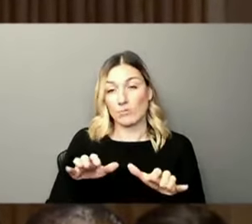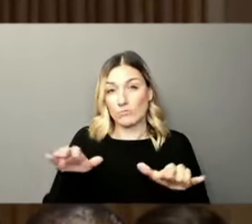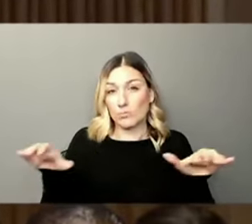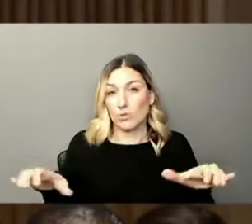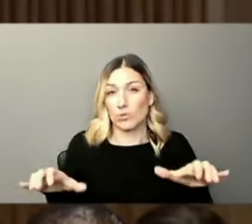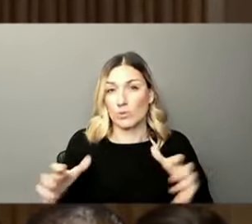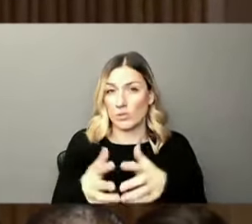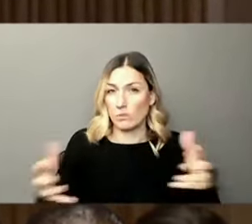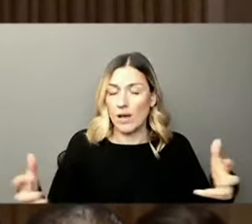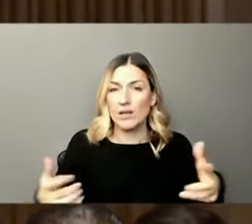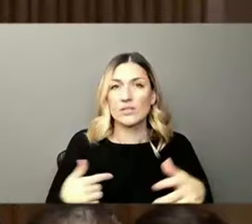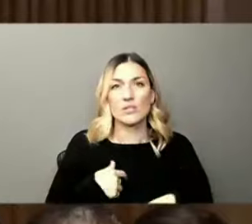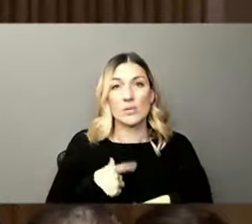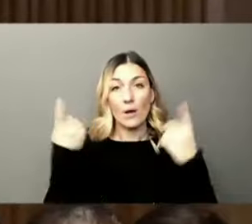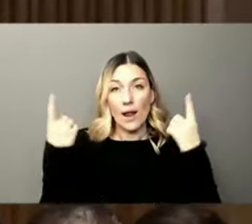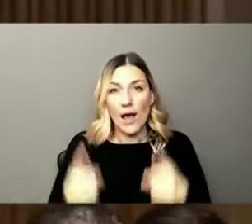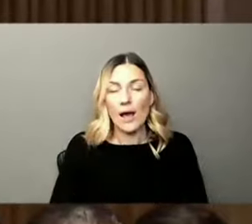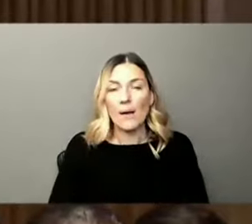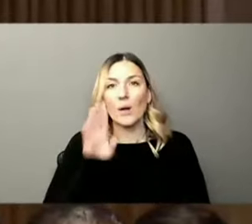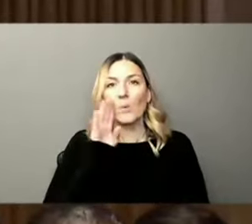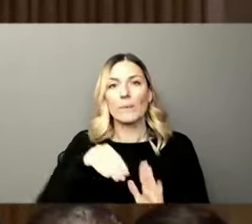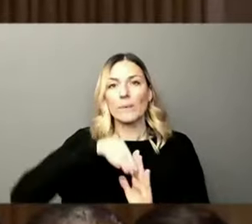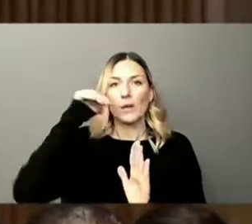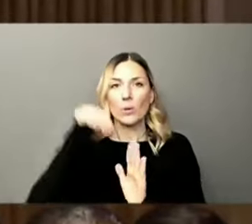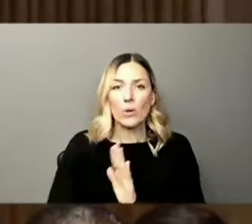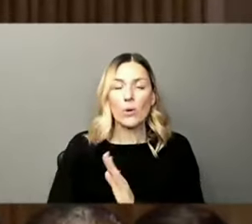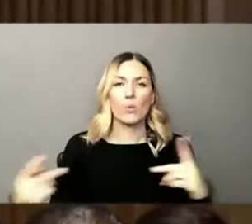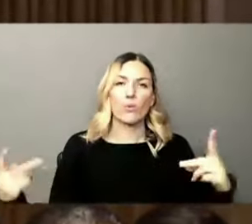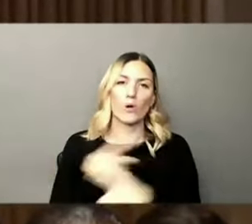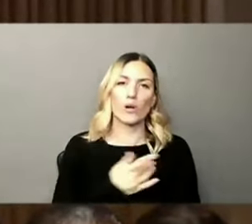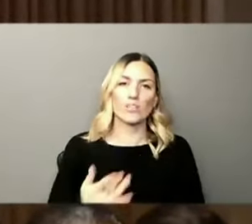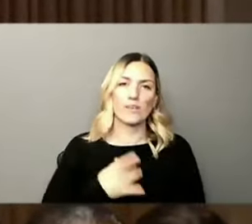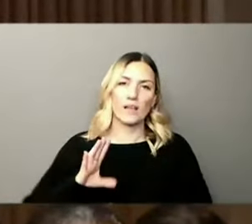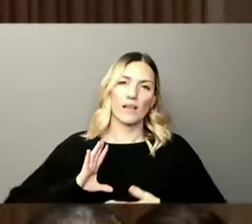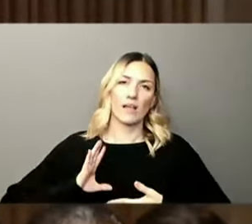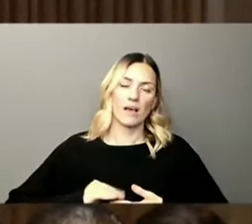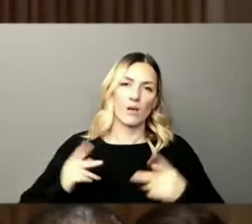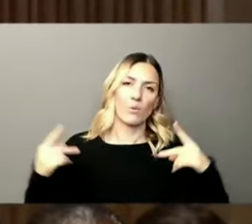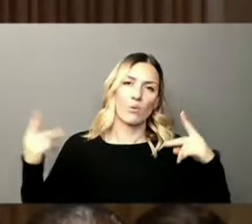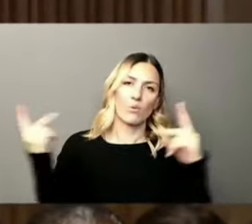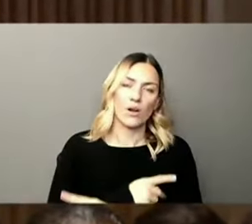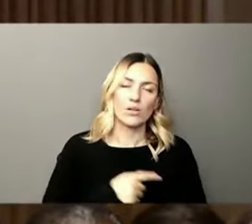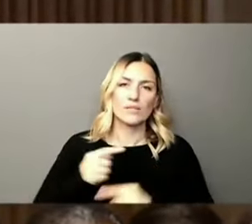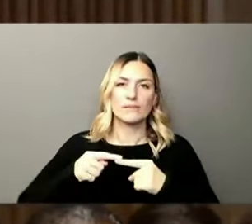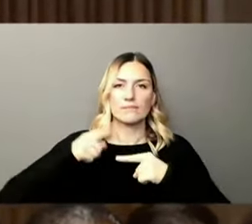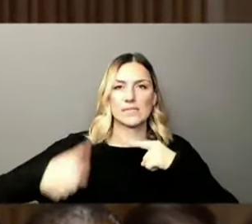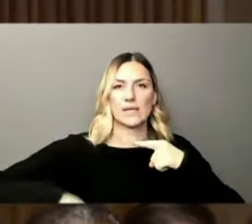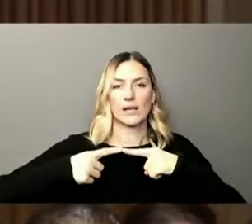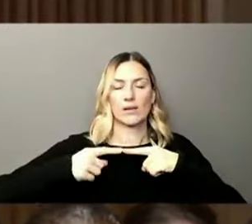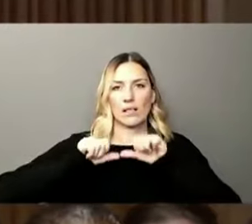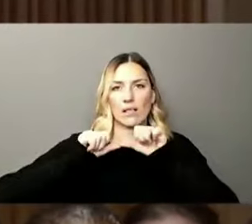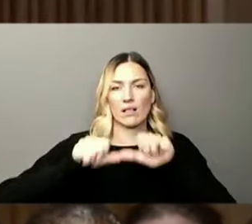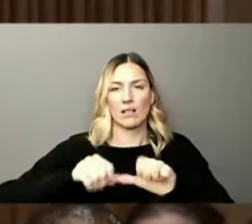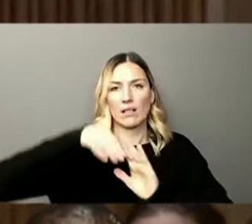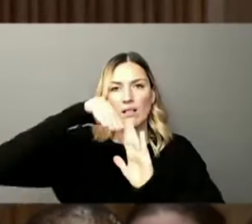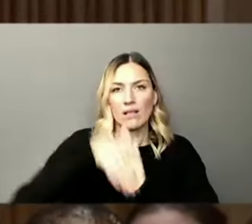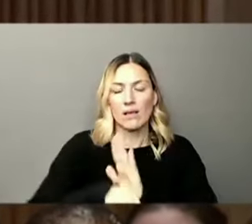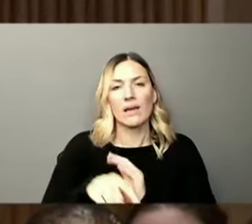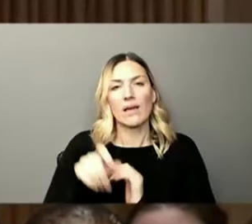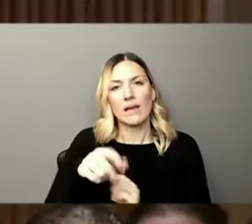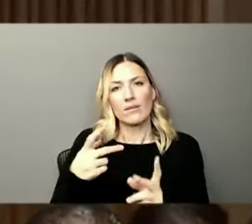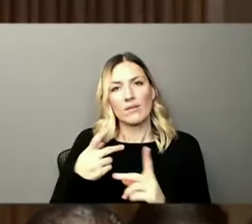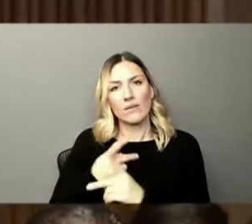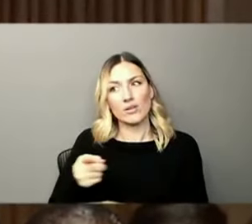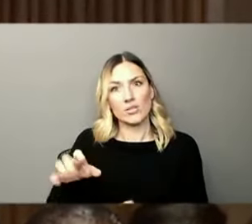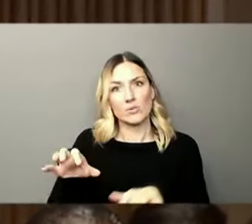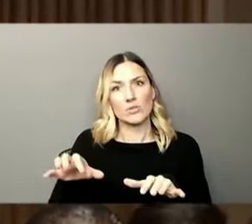is you push harder, it gets worse, then you feel worse, and it's like this rapid cycle that just goes. And so they have to find a way. When she was doing